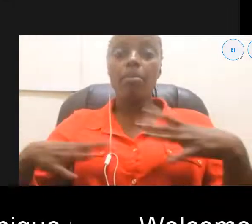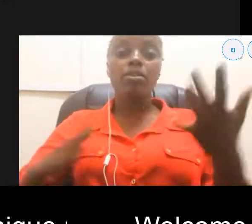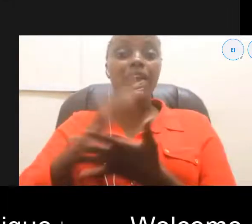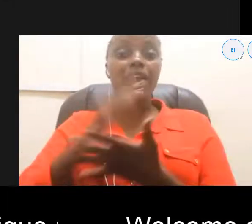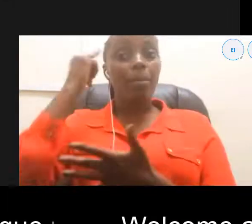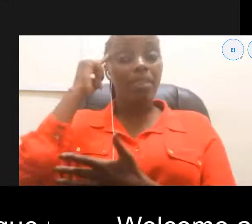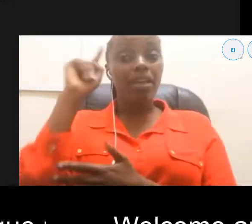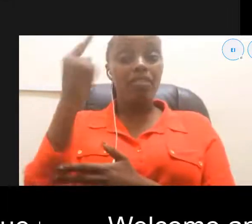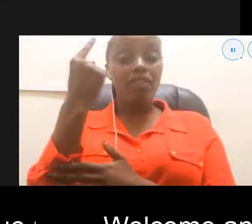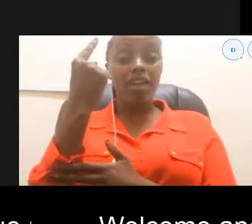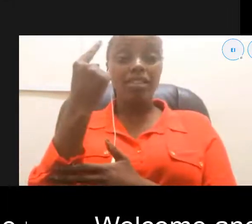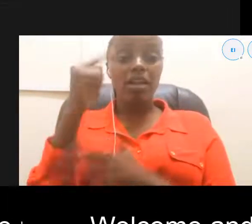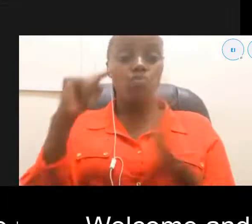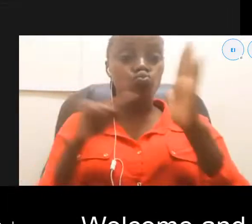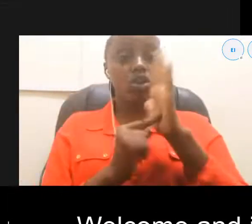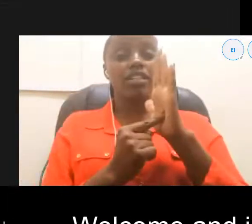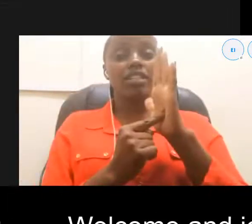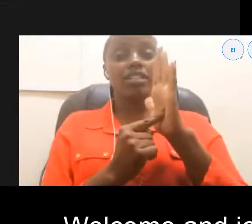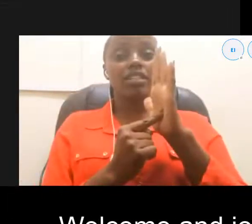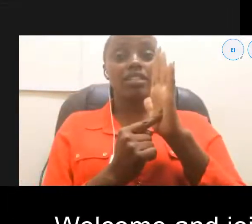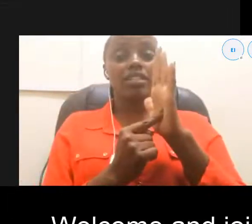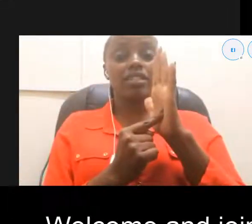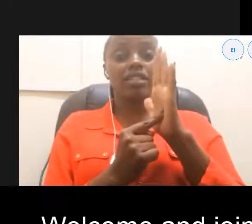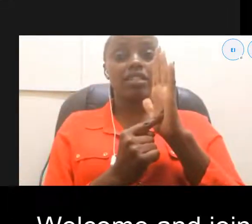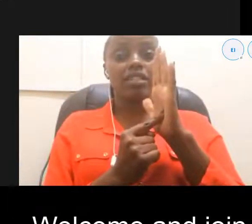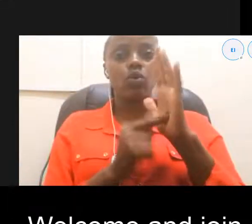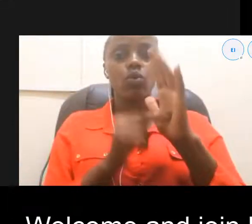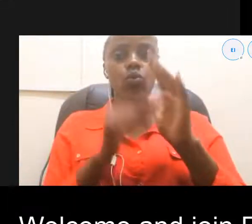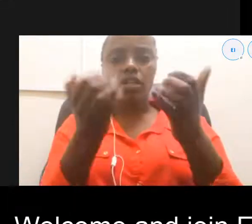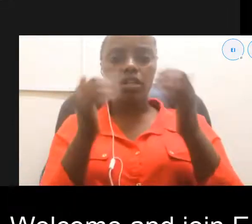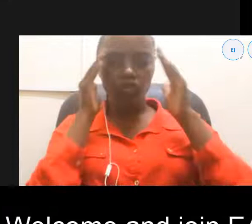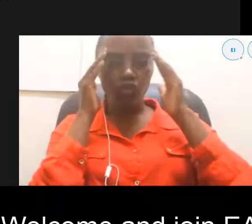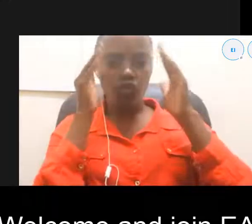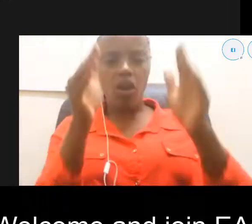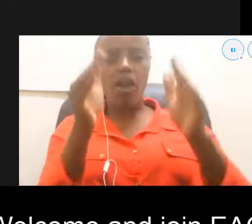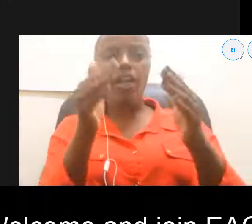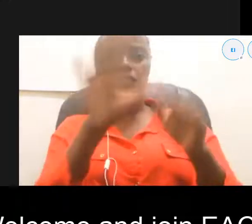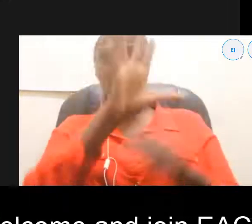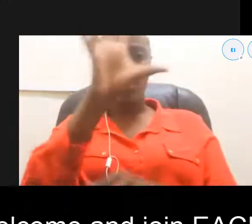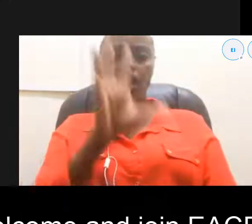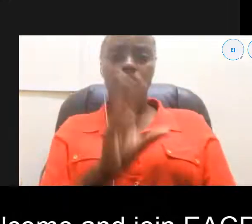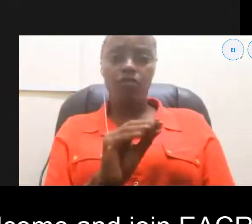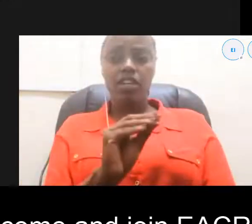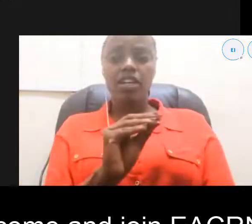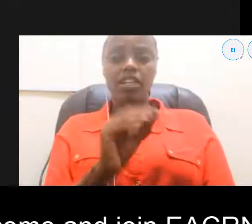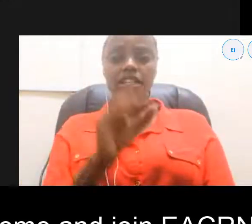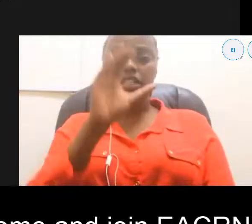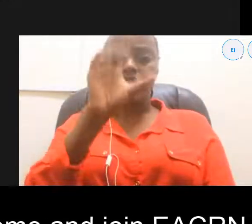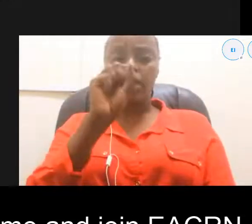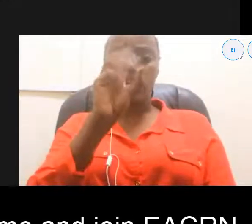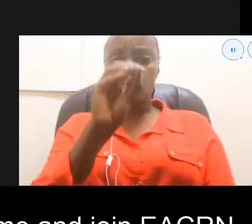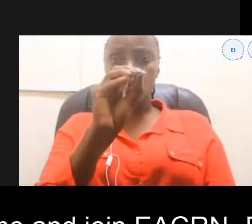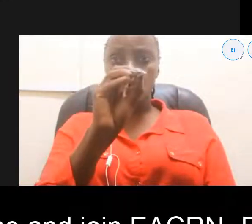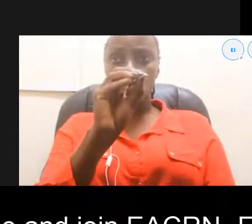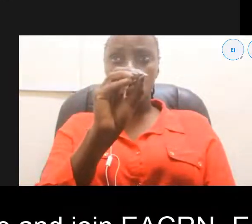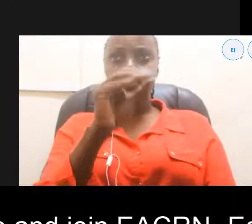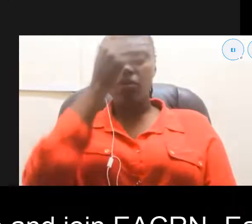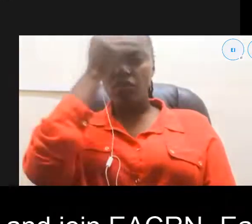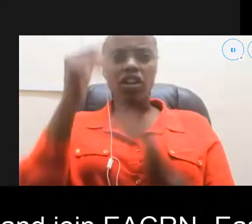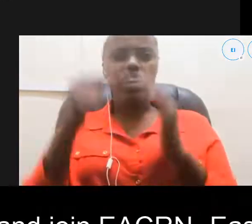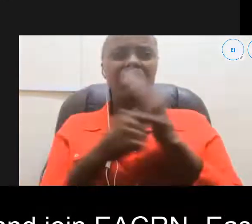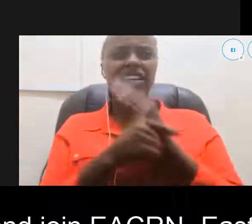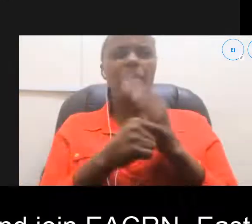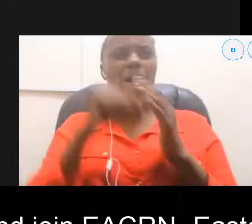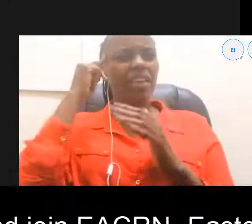entry point at this point in time, we need to look at the African CSO. I'm forgetting the name, but I think it's